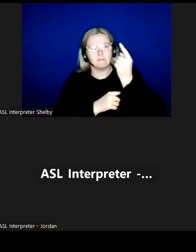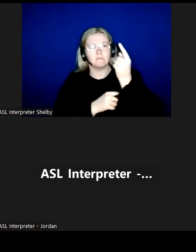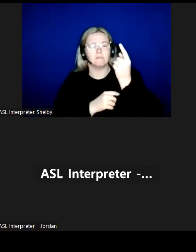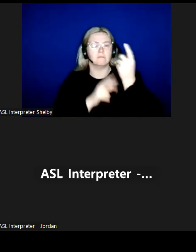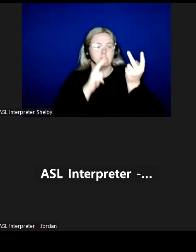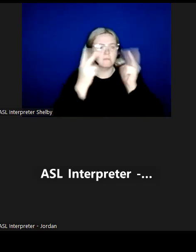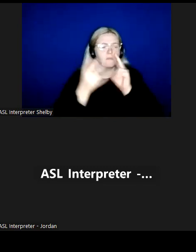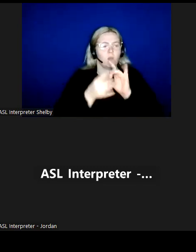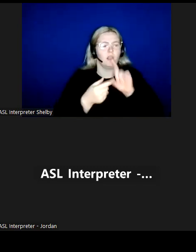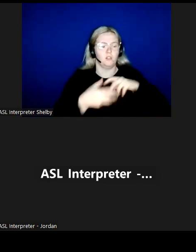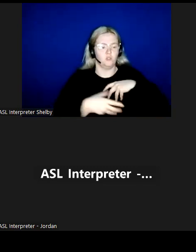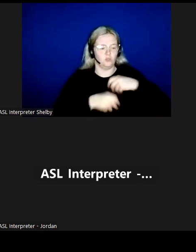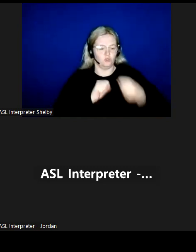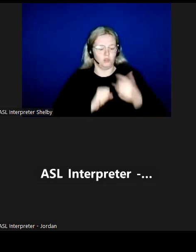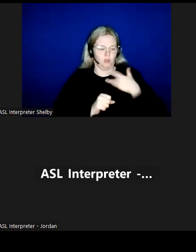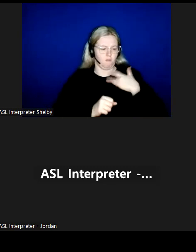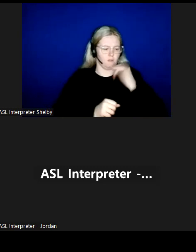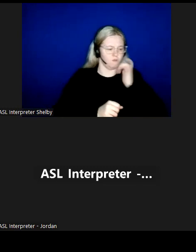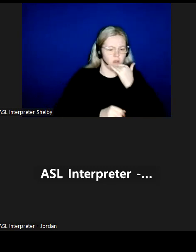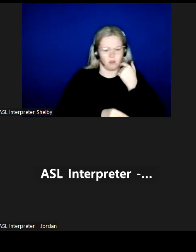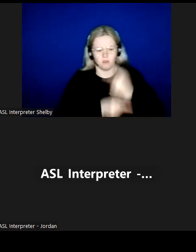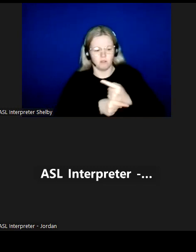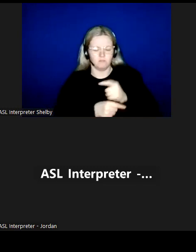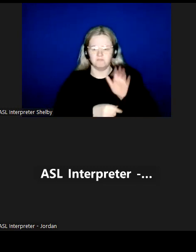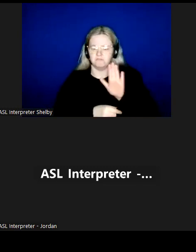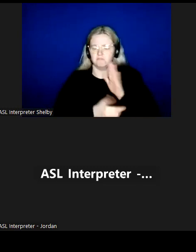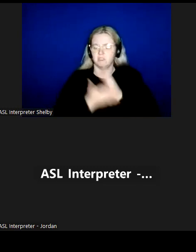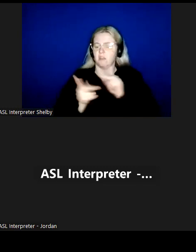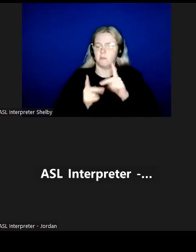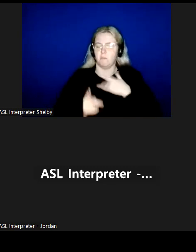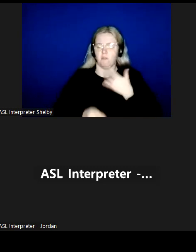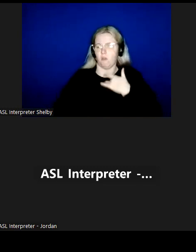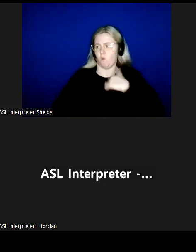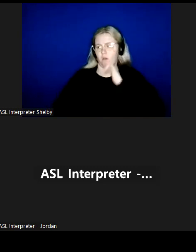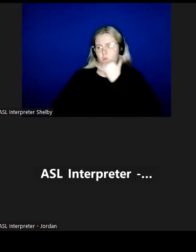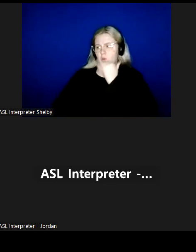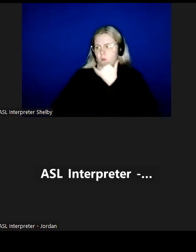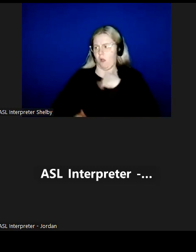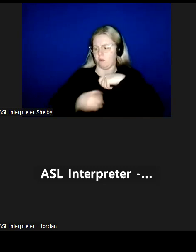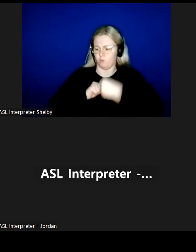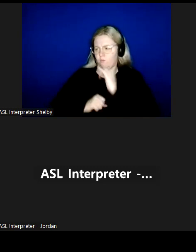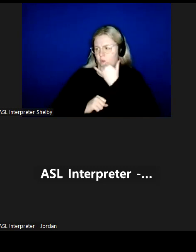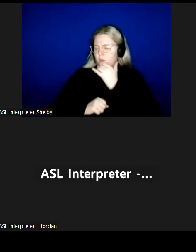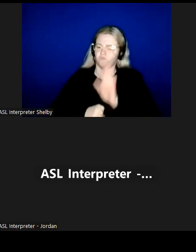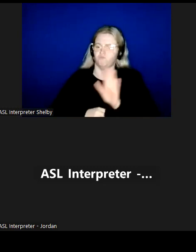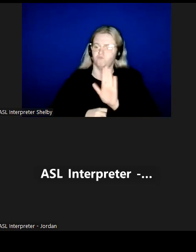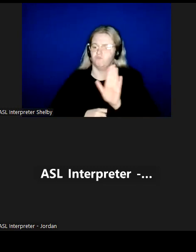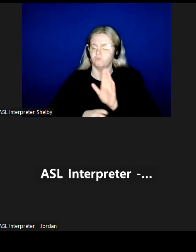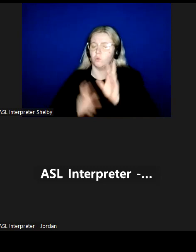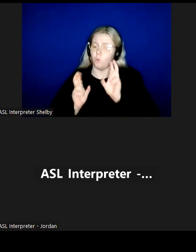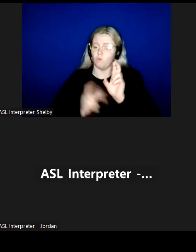go. A lot of people are afraid that somehow they're doing it wrong. So hopefully at the end of the